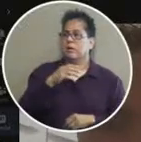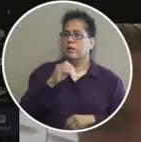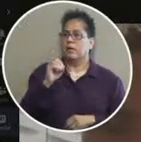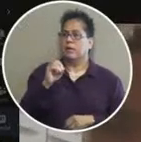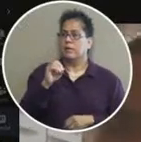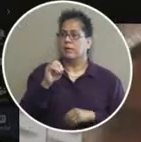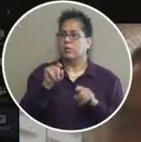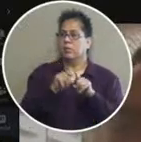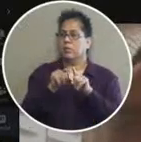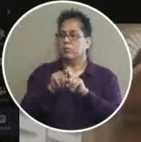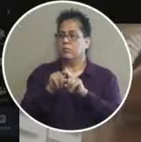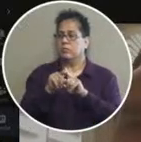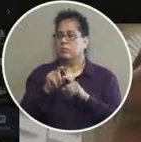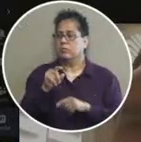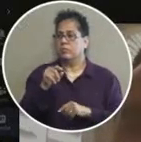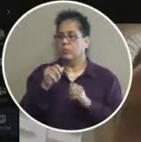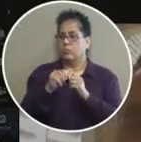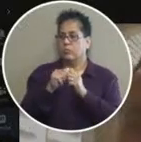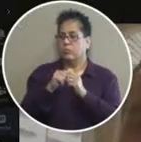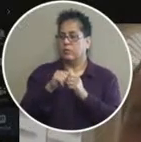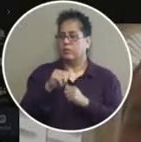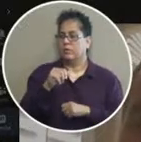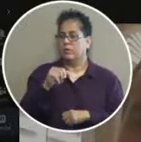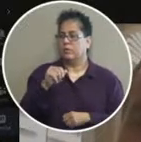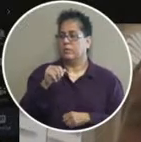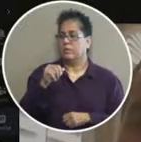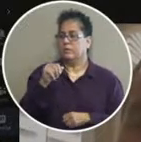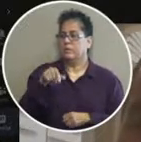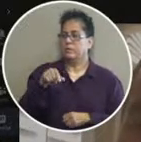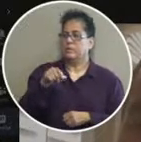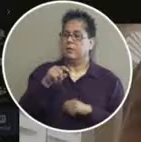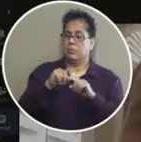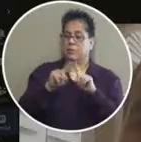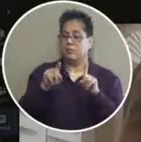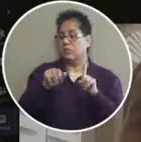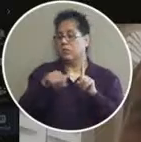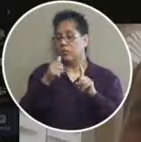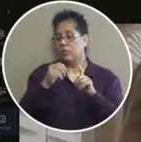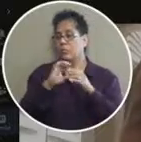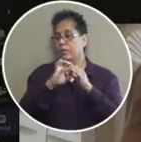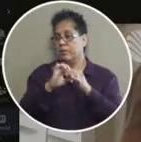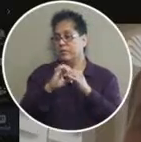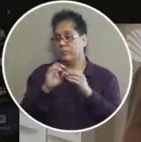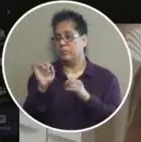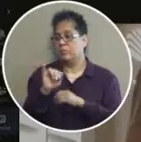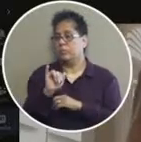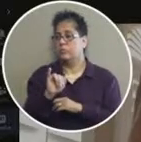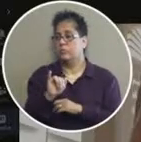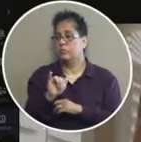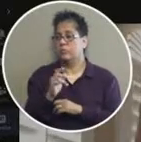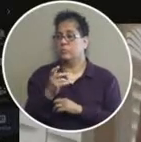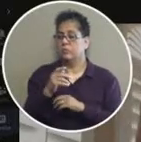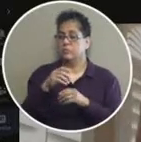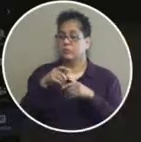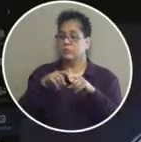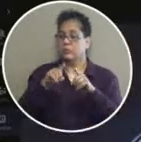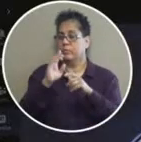as we reported during this presentation, in particular the one with UTEP, but there's other relationships as well that were reported in the